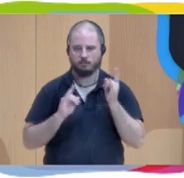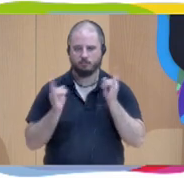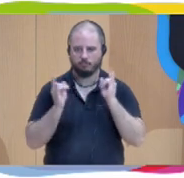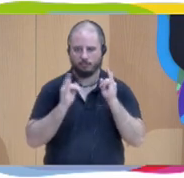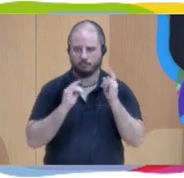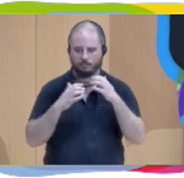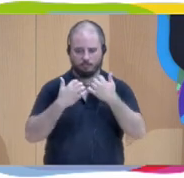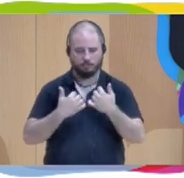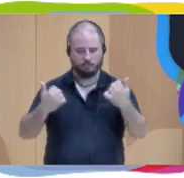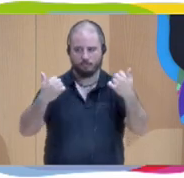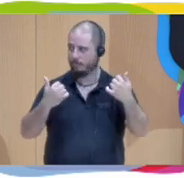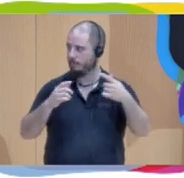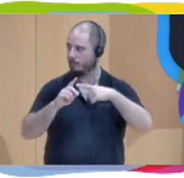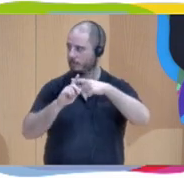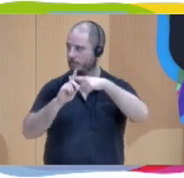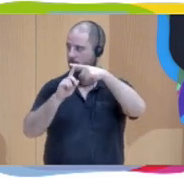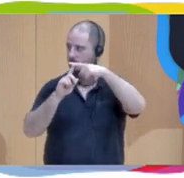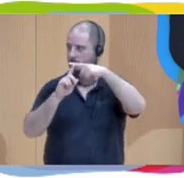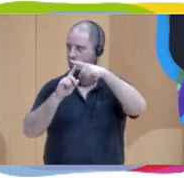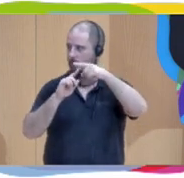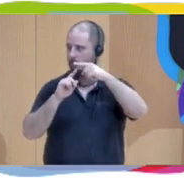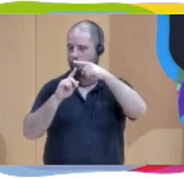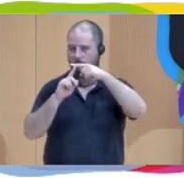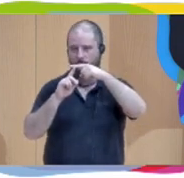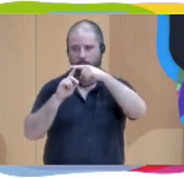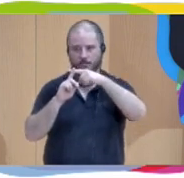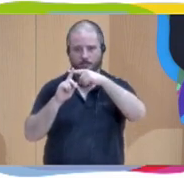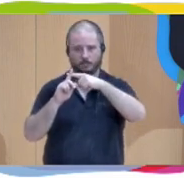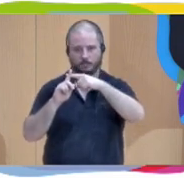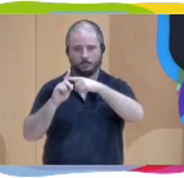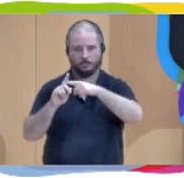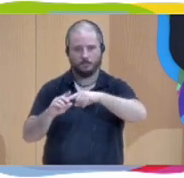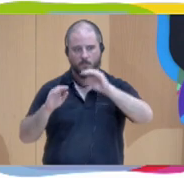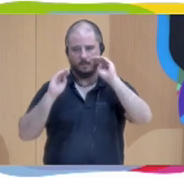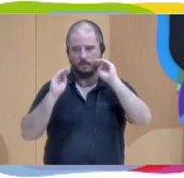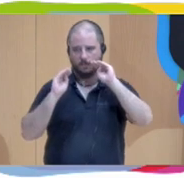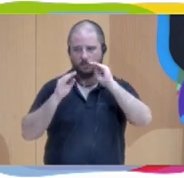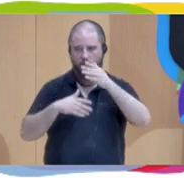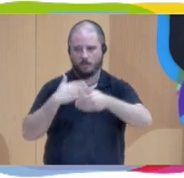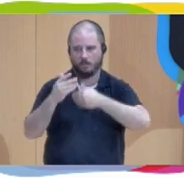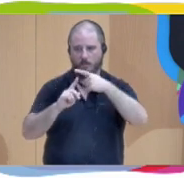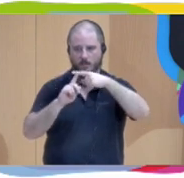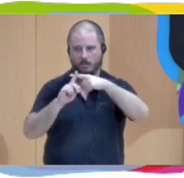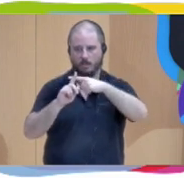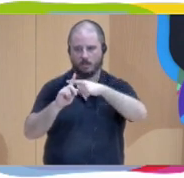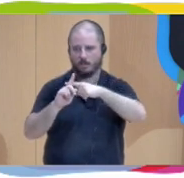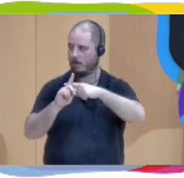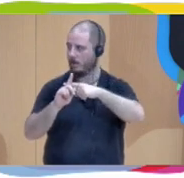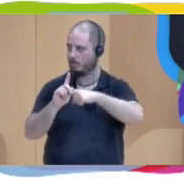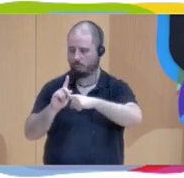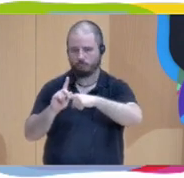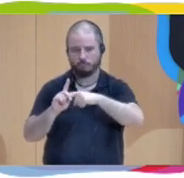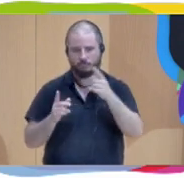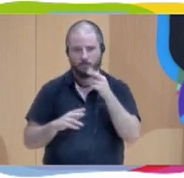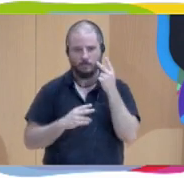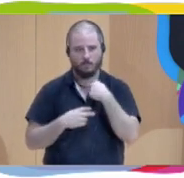And in the middle part of the training project, it was over here. And now it's over here. You could see also when people were coming